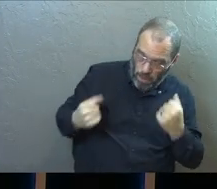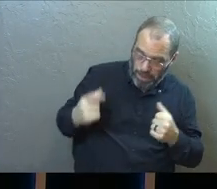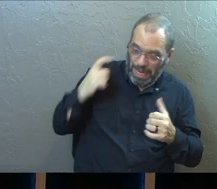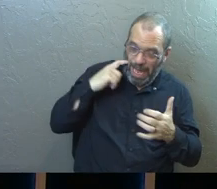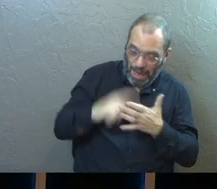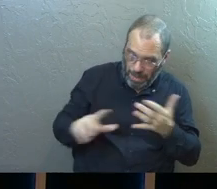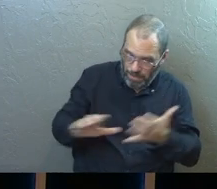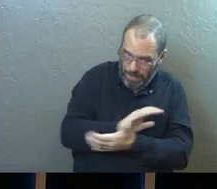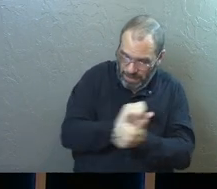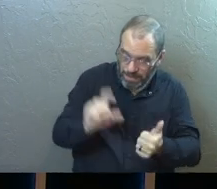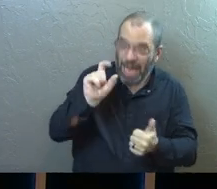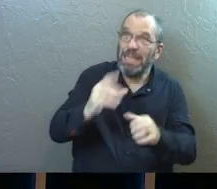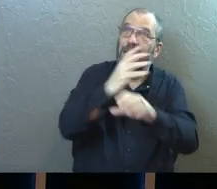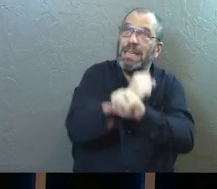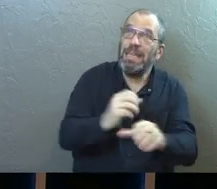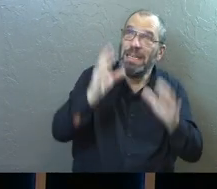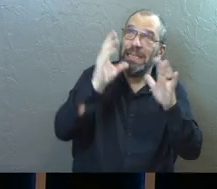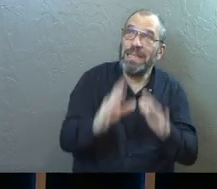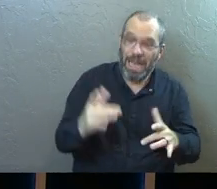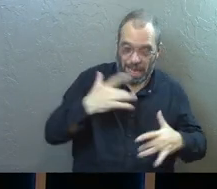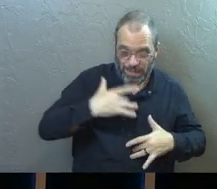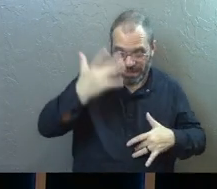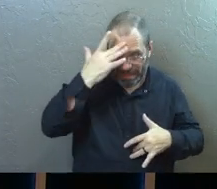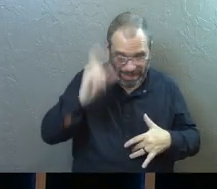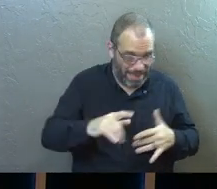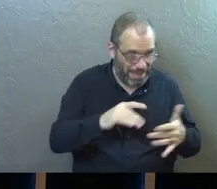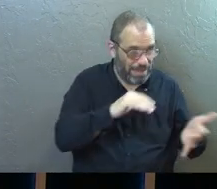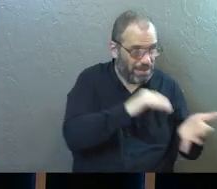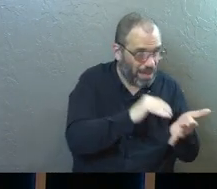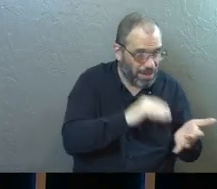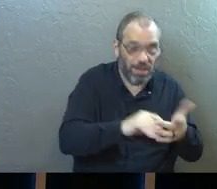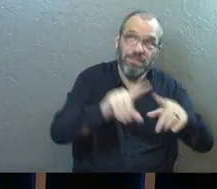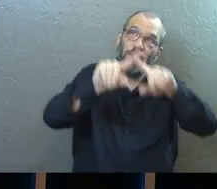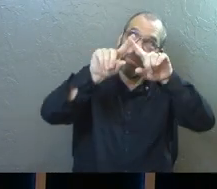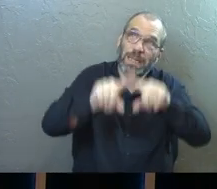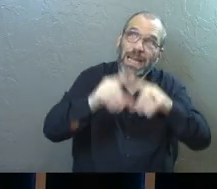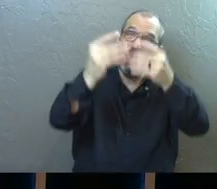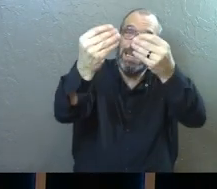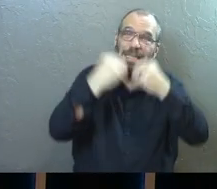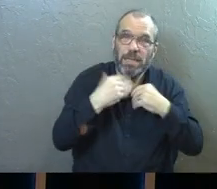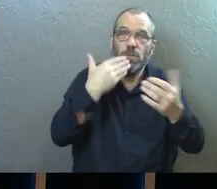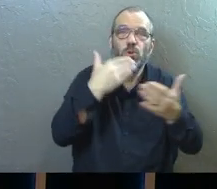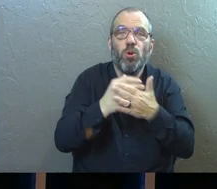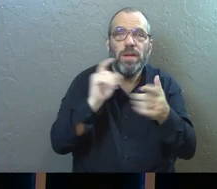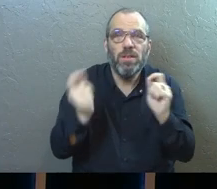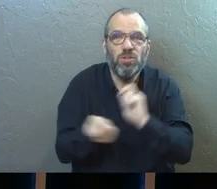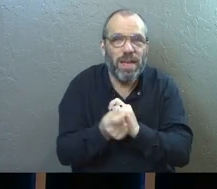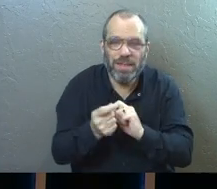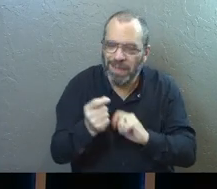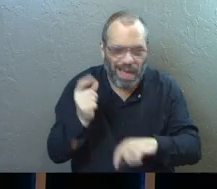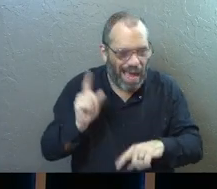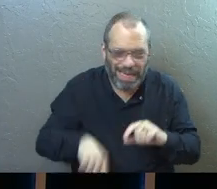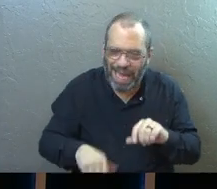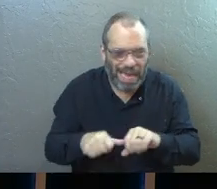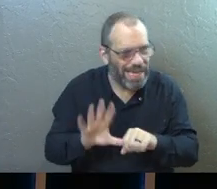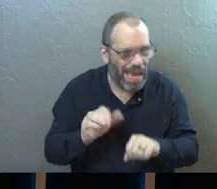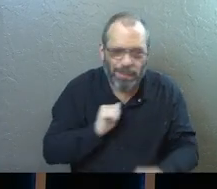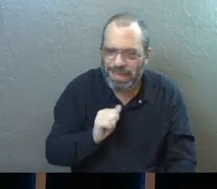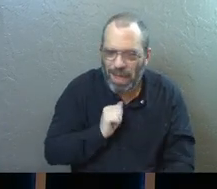I recognize a need for a savior, that I'm sick and I need a doctor, and I choose to rely on him, he brings good change that I could not bring myself. Amen?